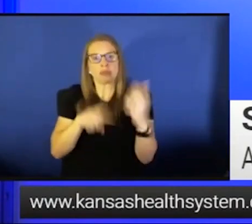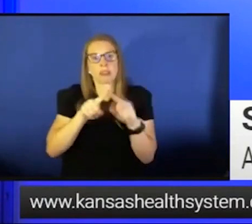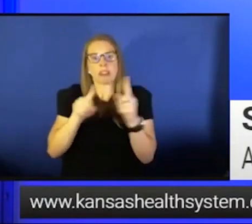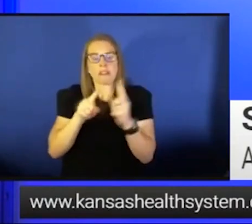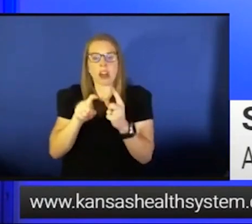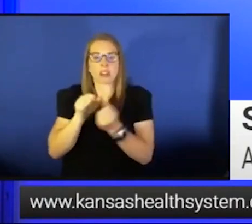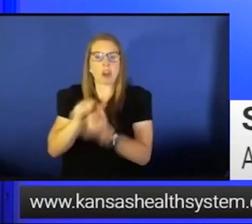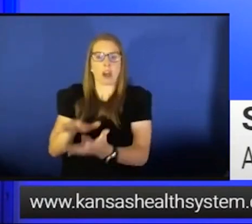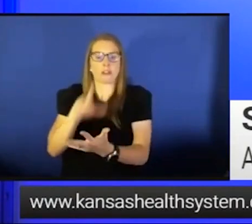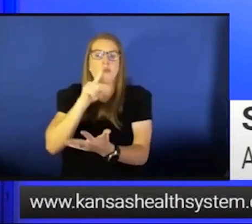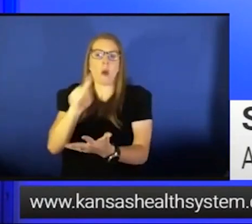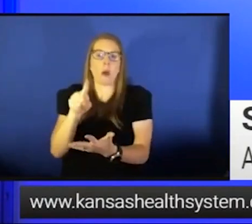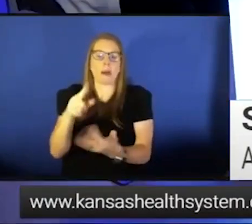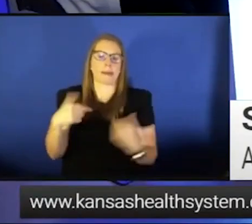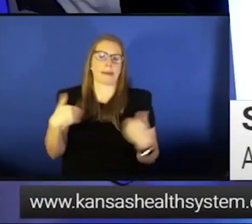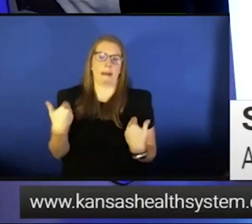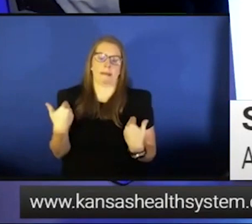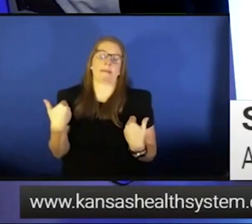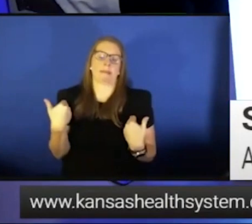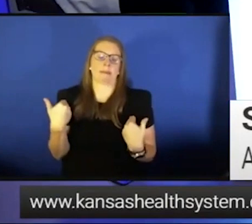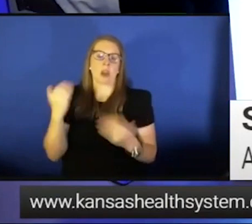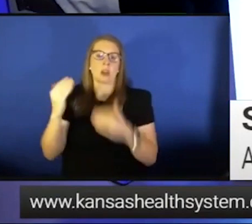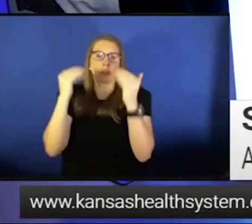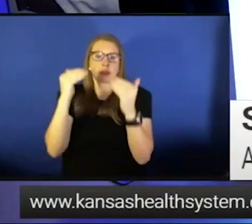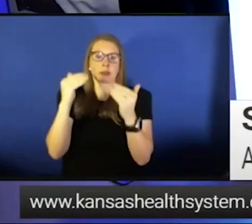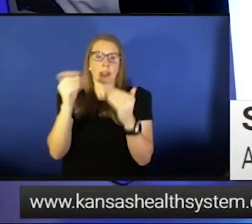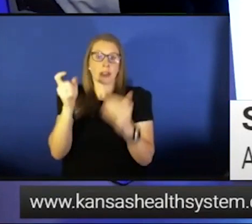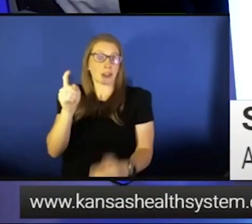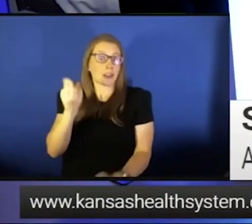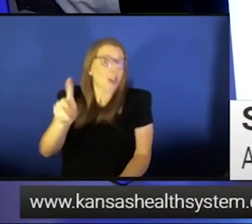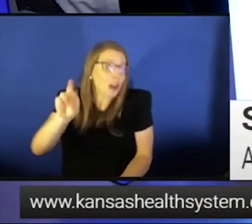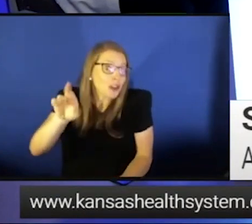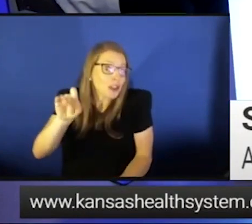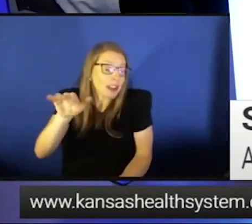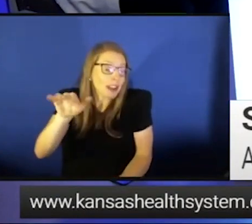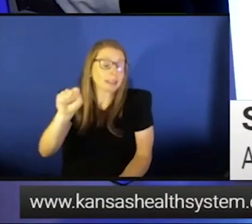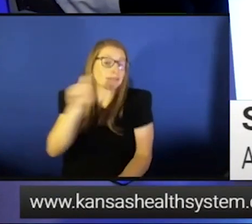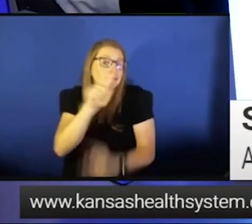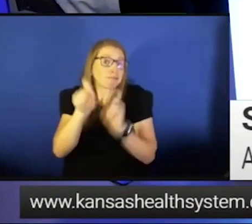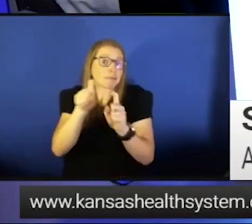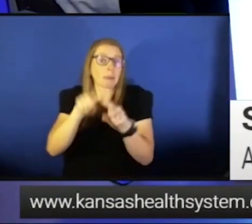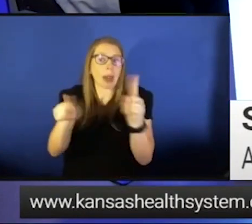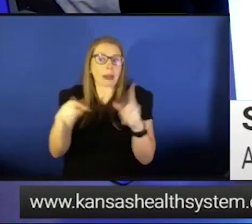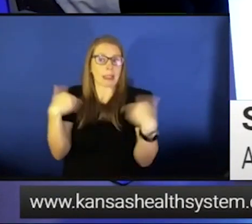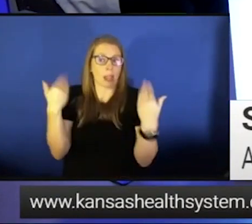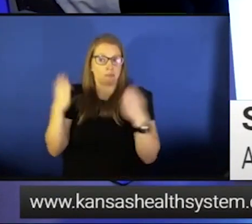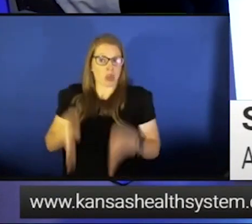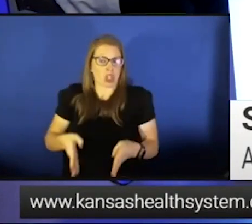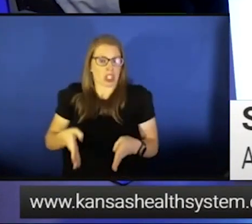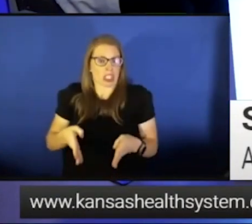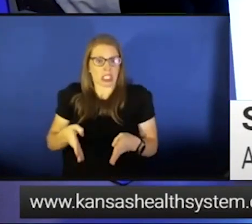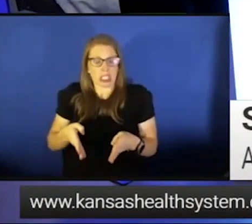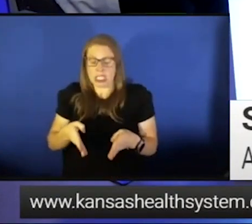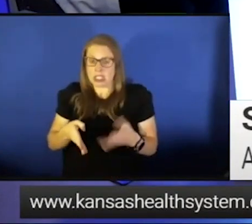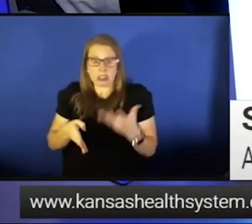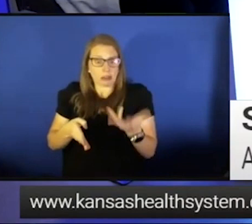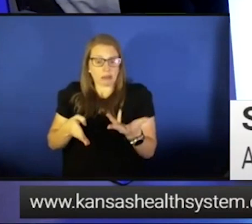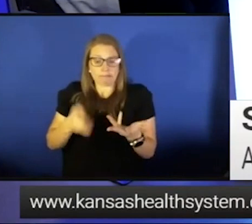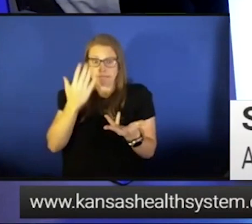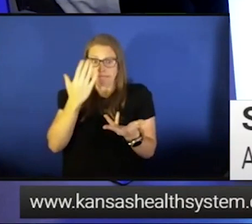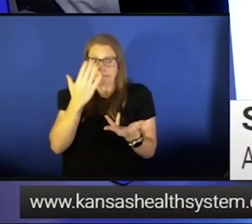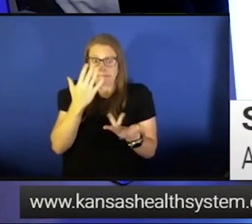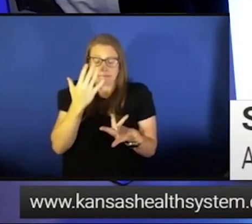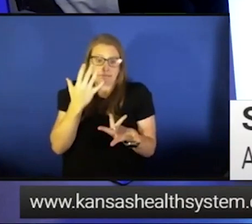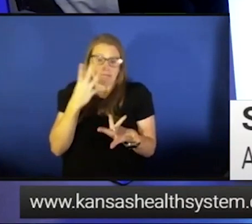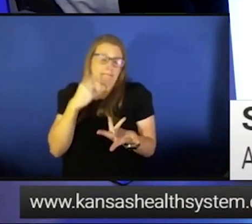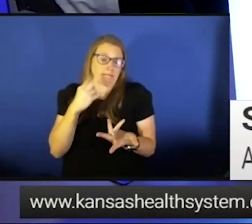younger adults. Dr. Seitz, feel free to jump in with any questions, but why would a young person have a stroke? Are these freak accidents? She said she